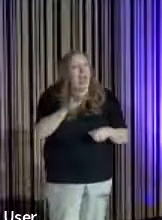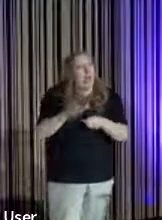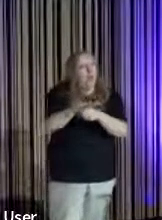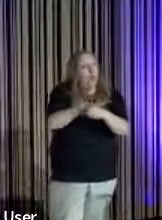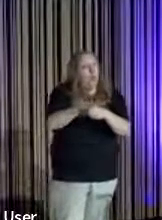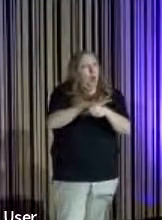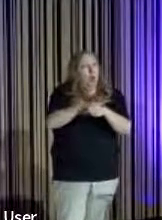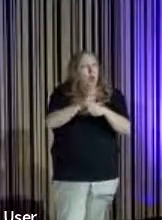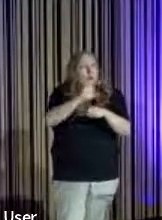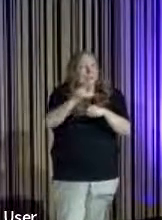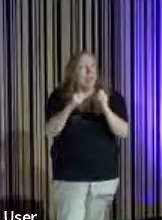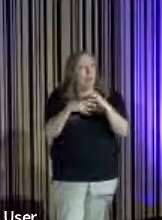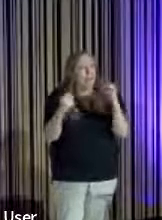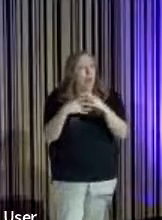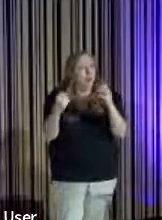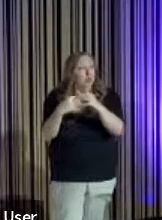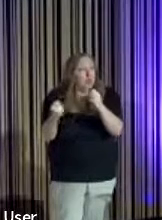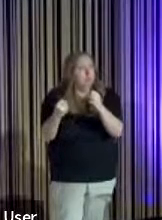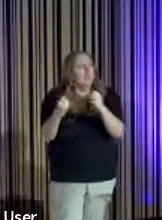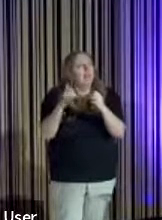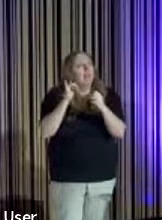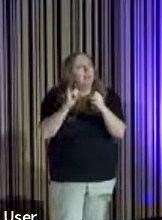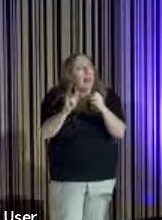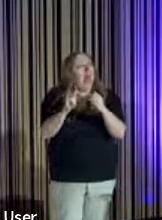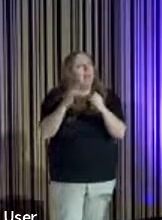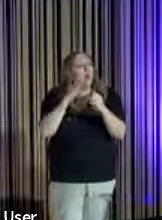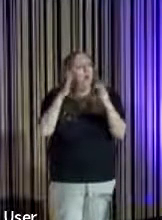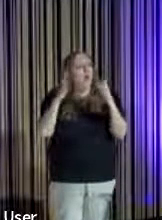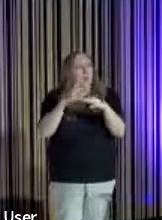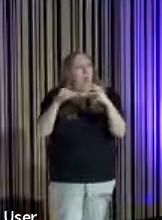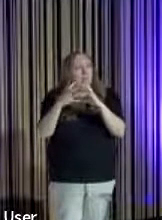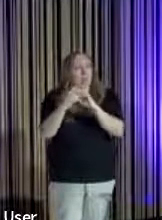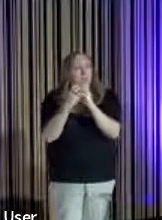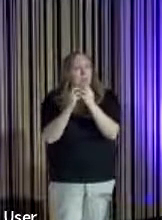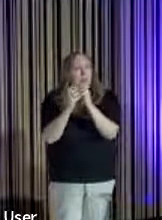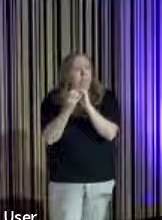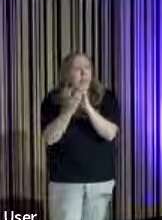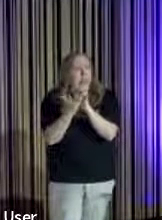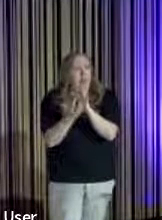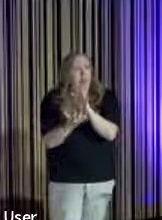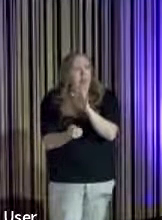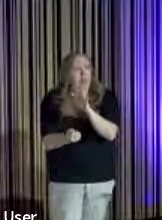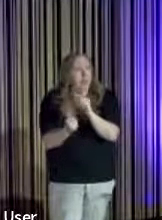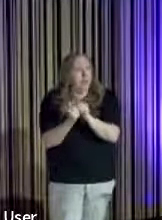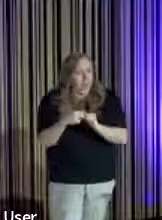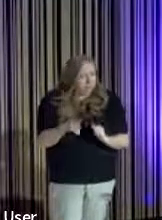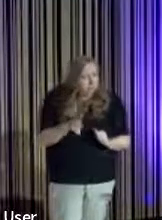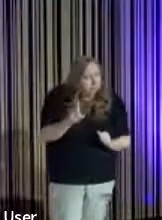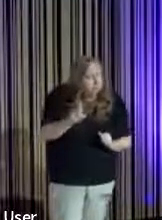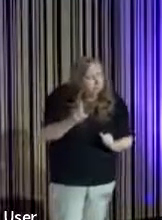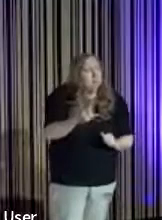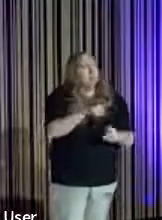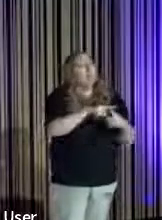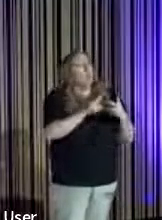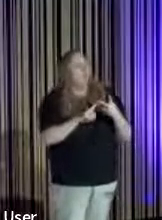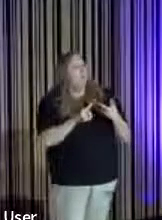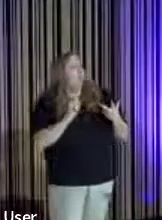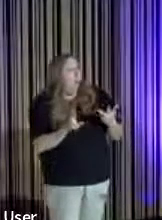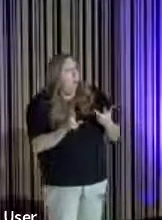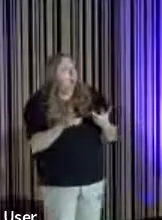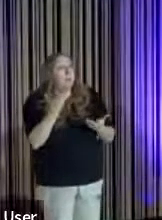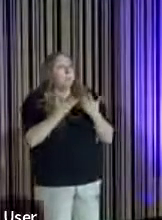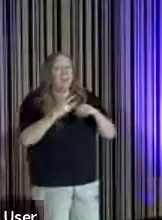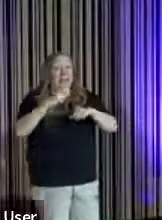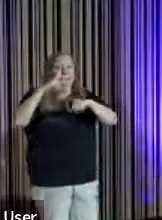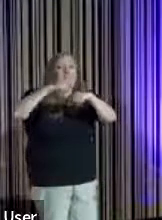those aggregates could sink out of the water column with viruses stuck in them? Is that what we're seeing? Or could it be that viruses actually